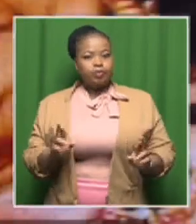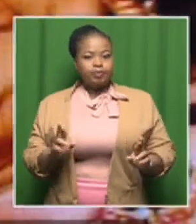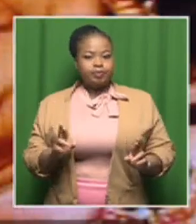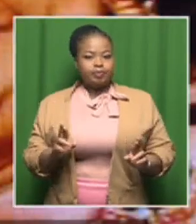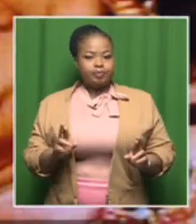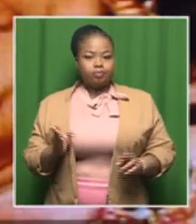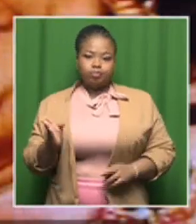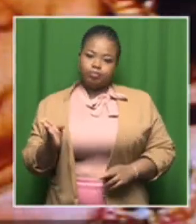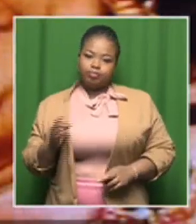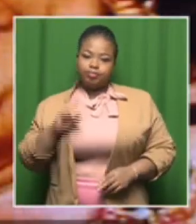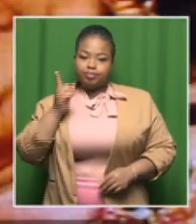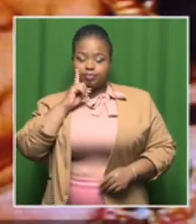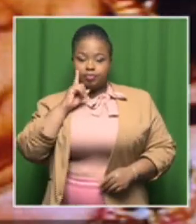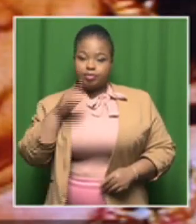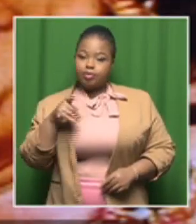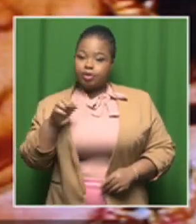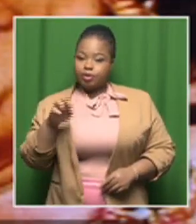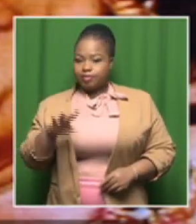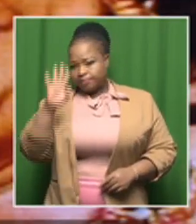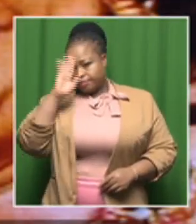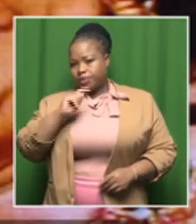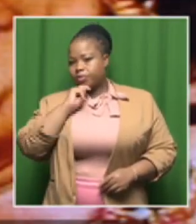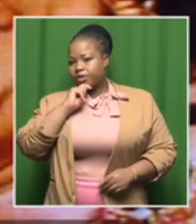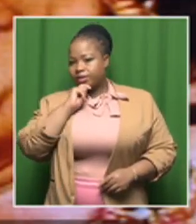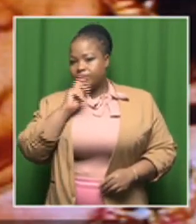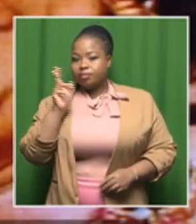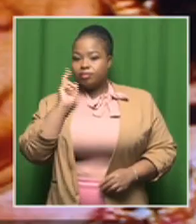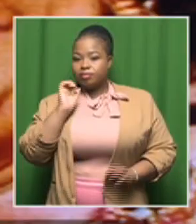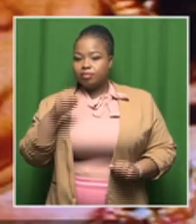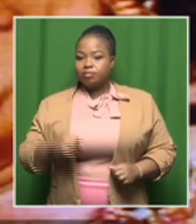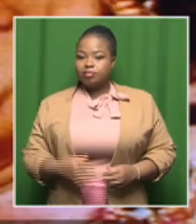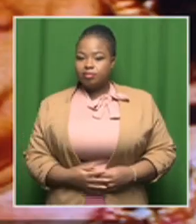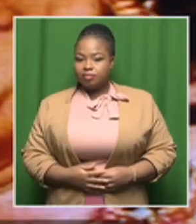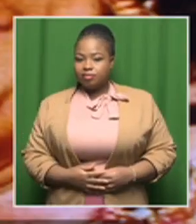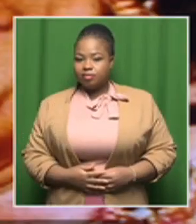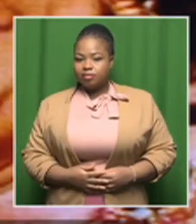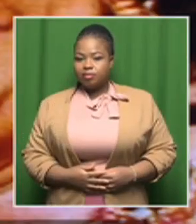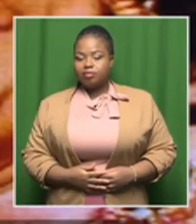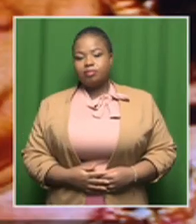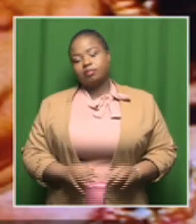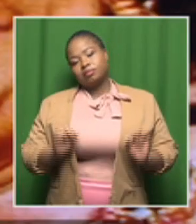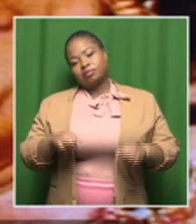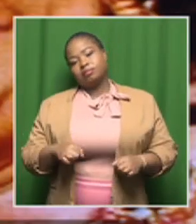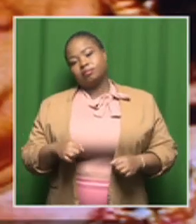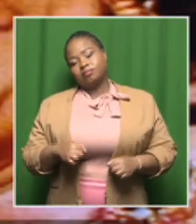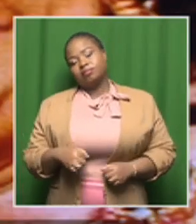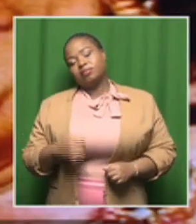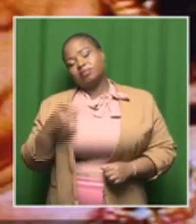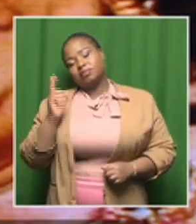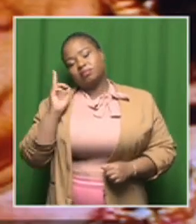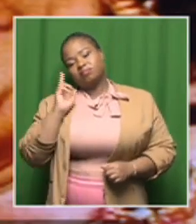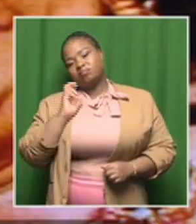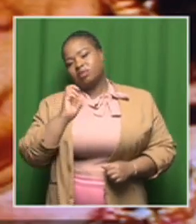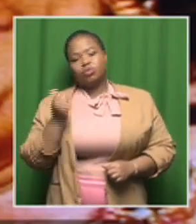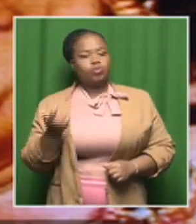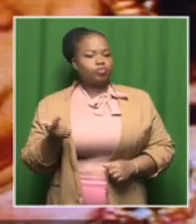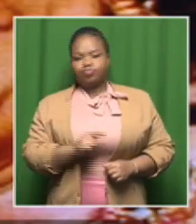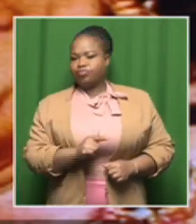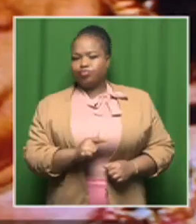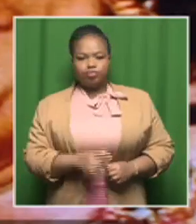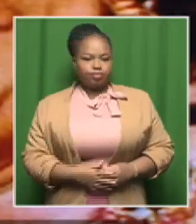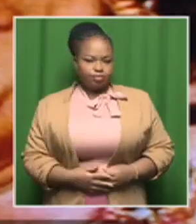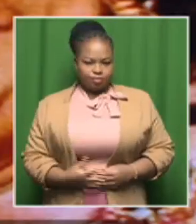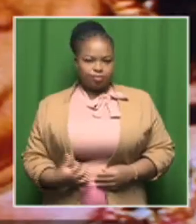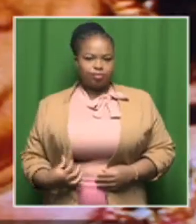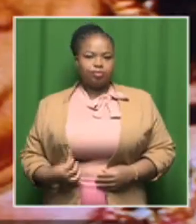the line. Let me try. Peter, good morning. Can you hear us? Very faintly. Can you hear me? I can hear you, and that's all